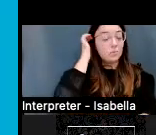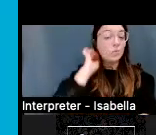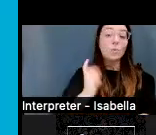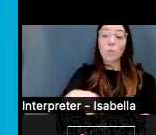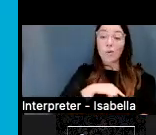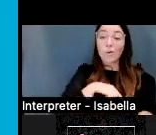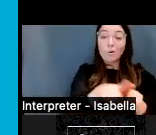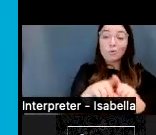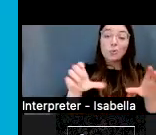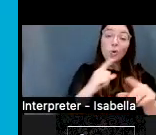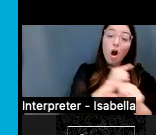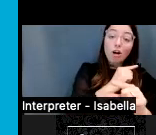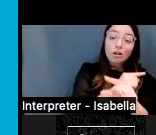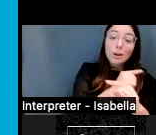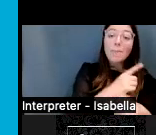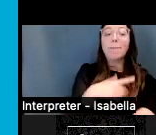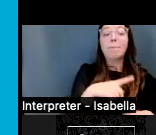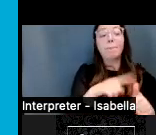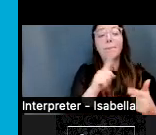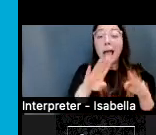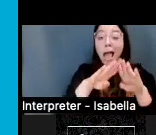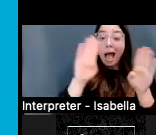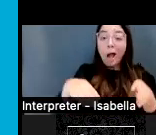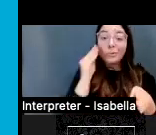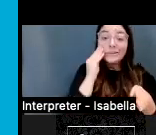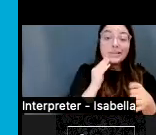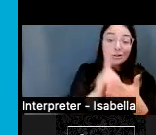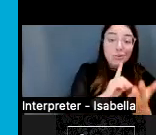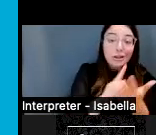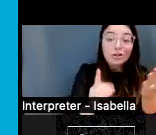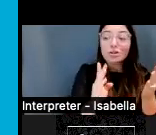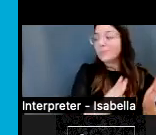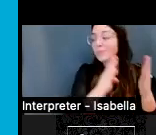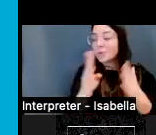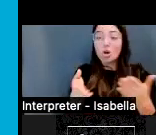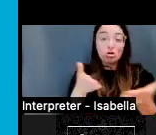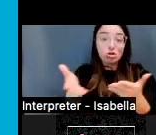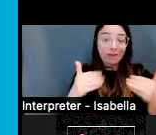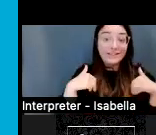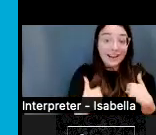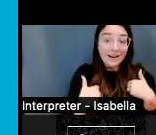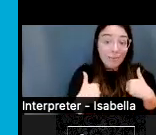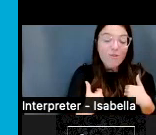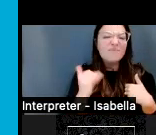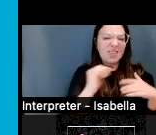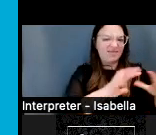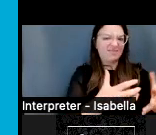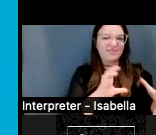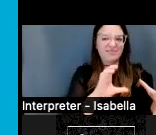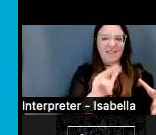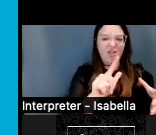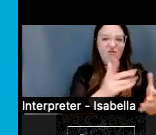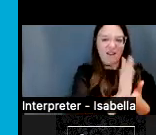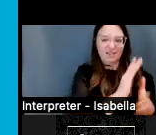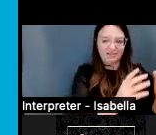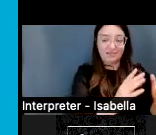housing discrimination, service animals. So you can see a lot of work goes on within the civil rights team. Next, we have